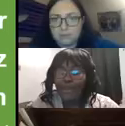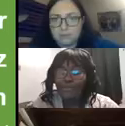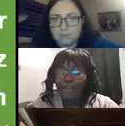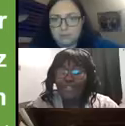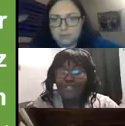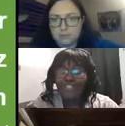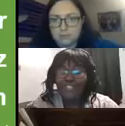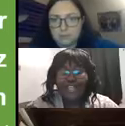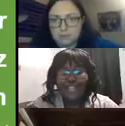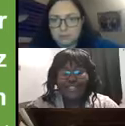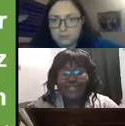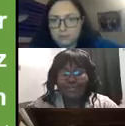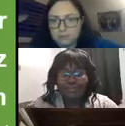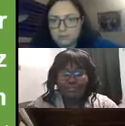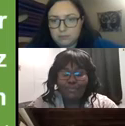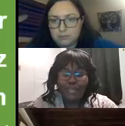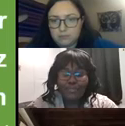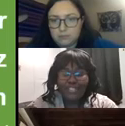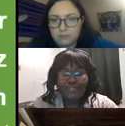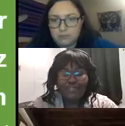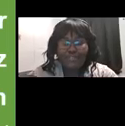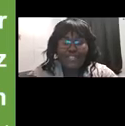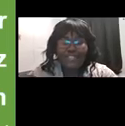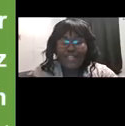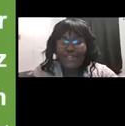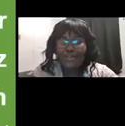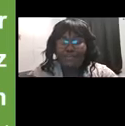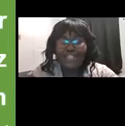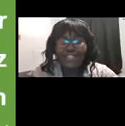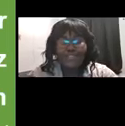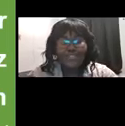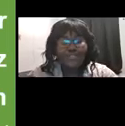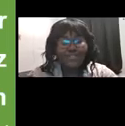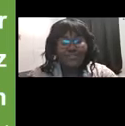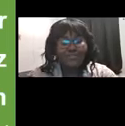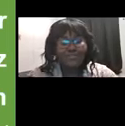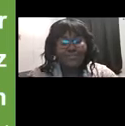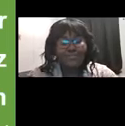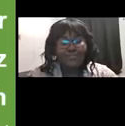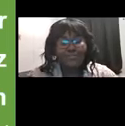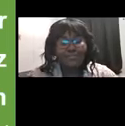Starting off with our round of round robin introductions, I'd like to I present the floor to Senator Mattie Hunter.